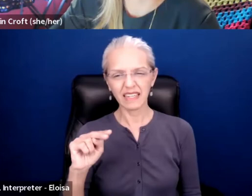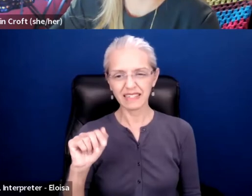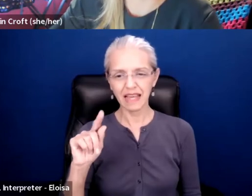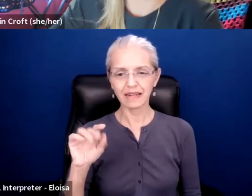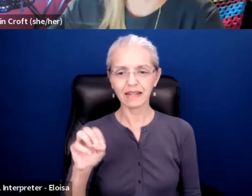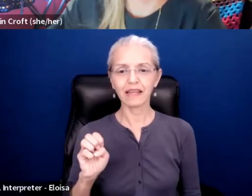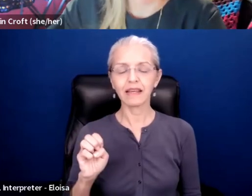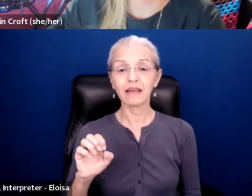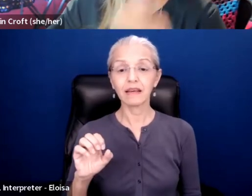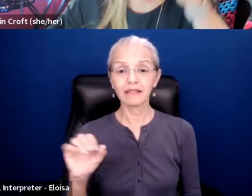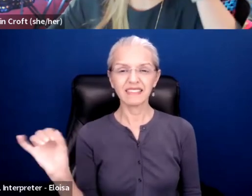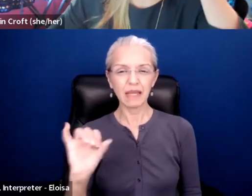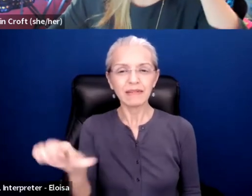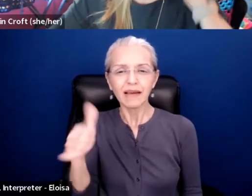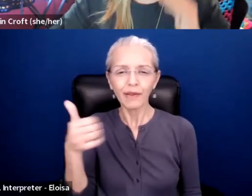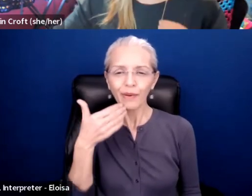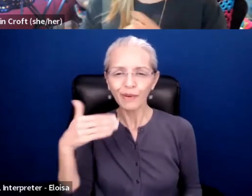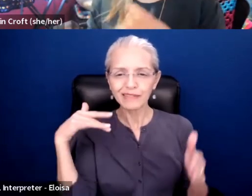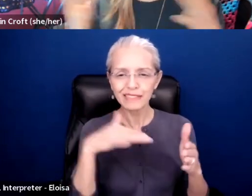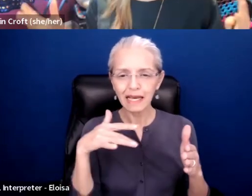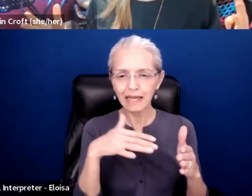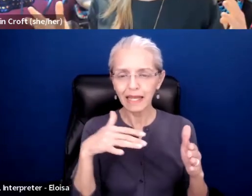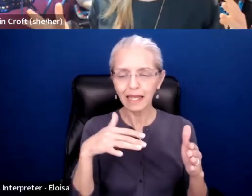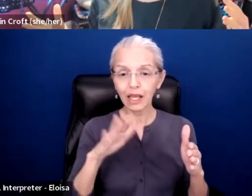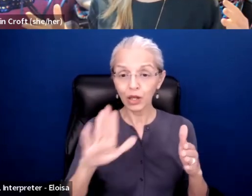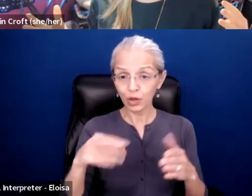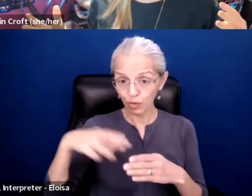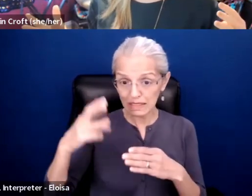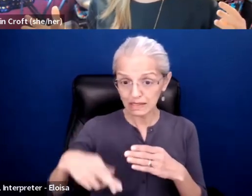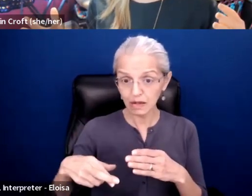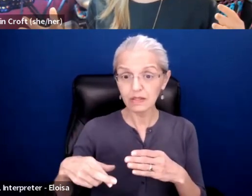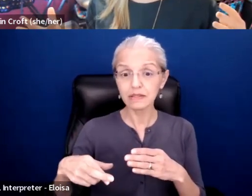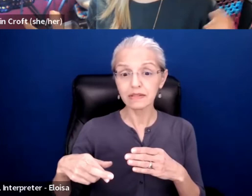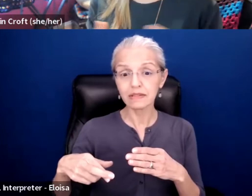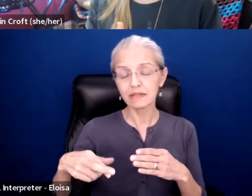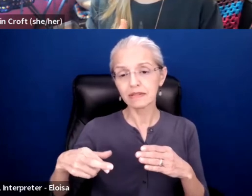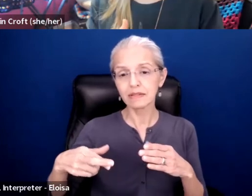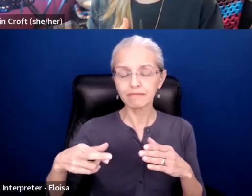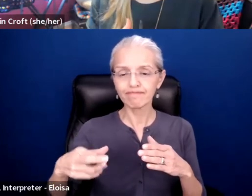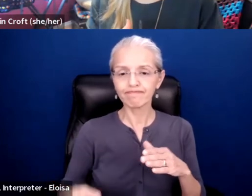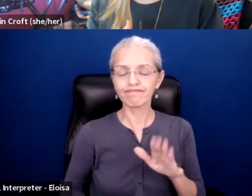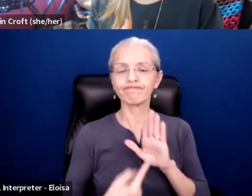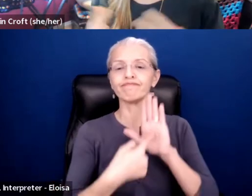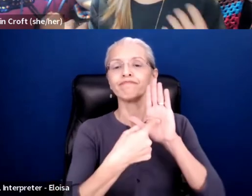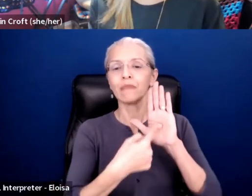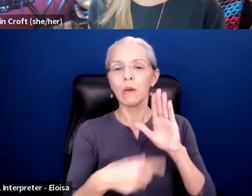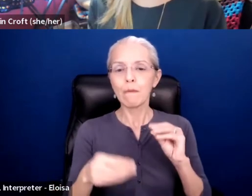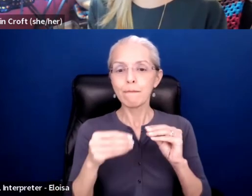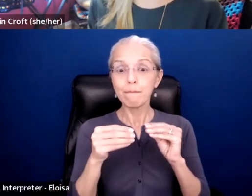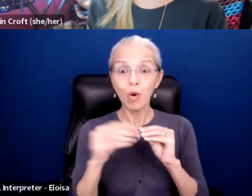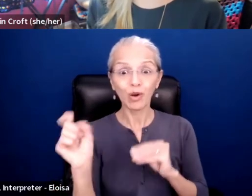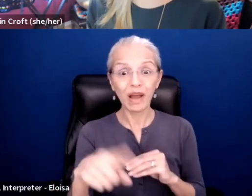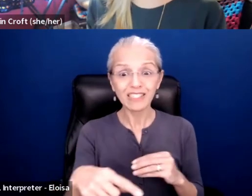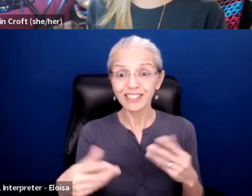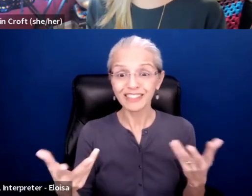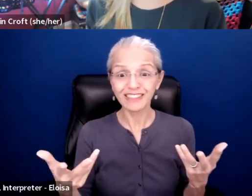like any good study, your results sort of bring up more, you know, more questions